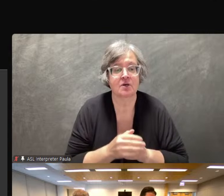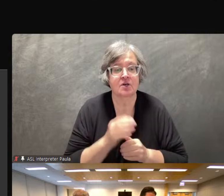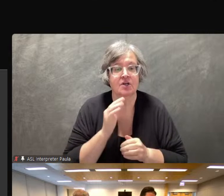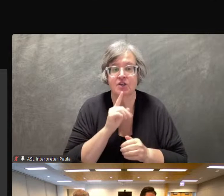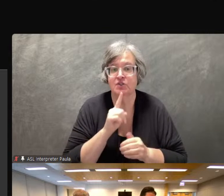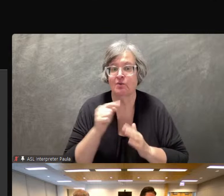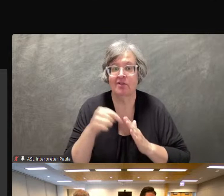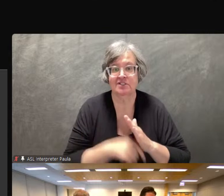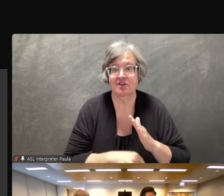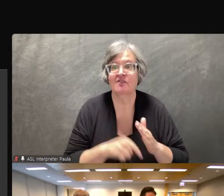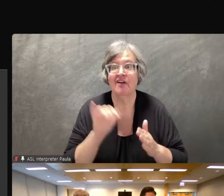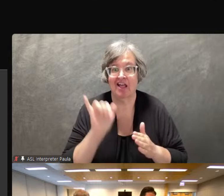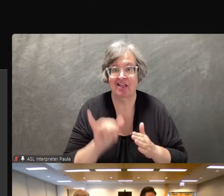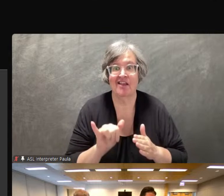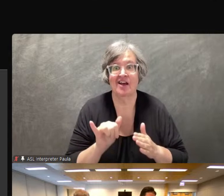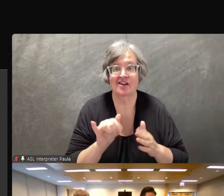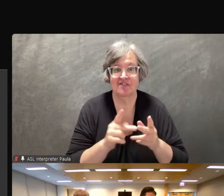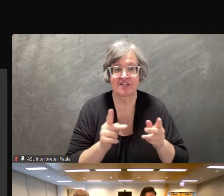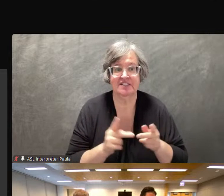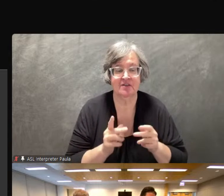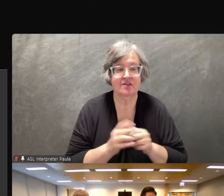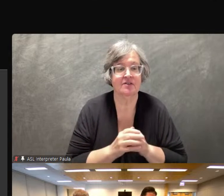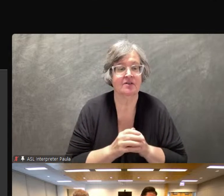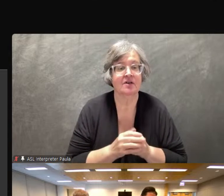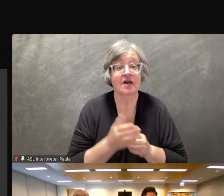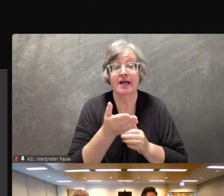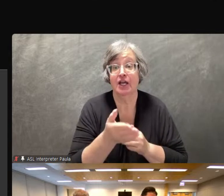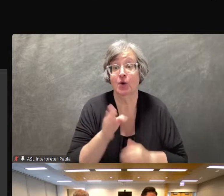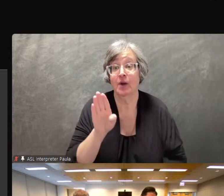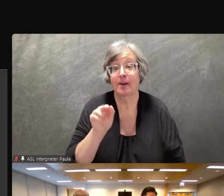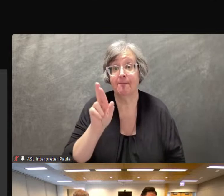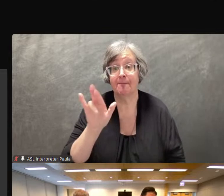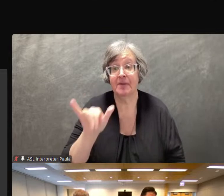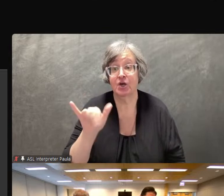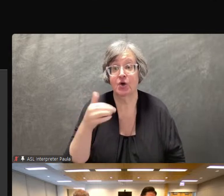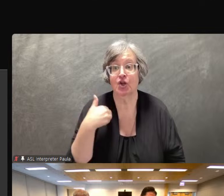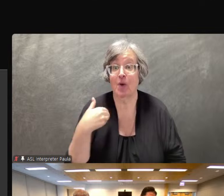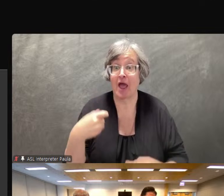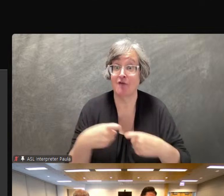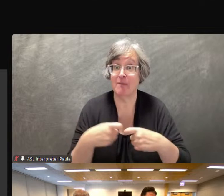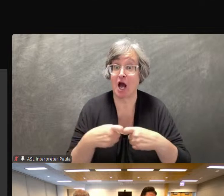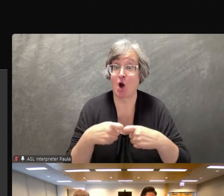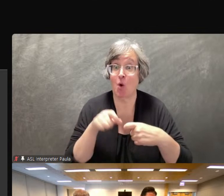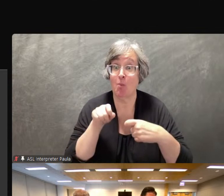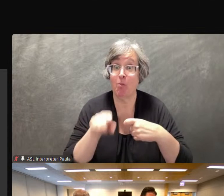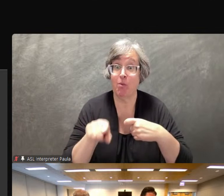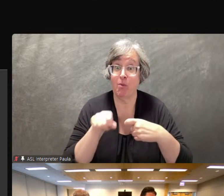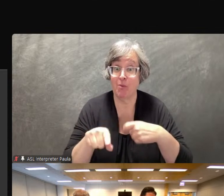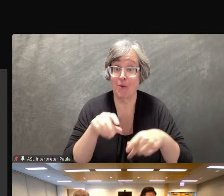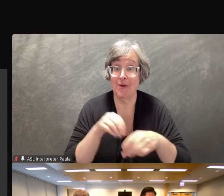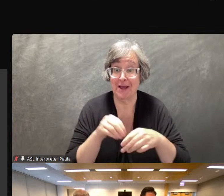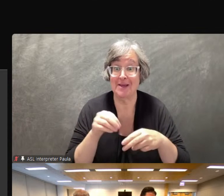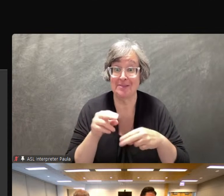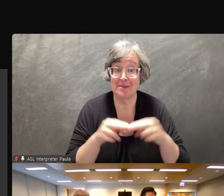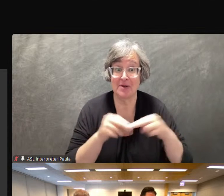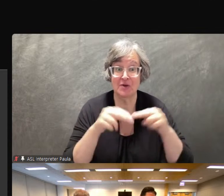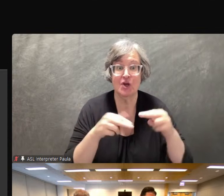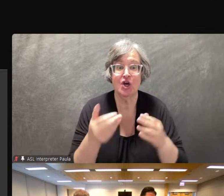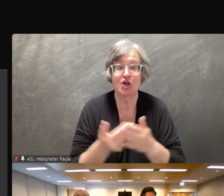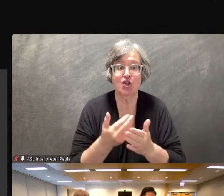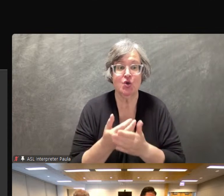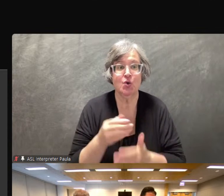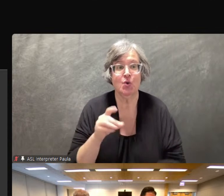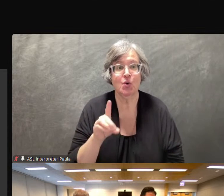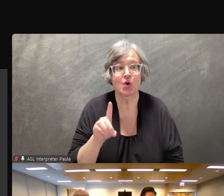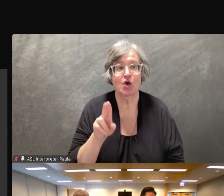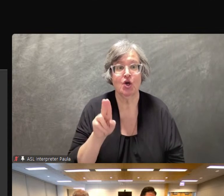in a facility here. Here at Berry, they've now got power coming into the building. So this is them installing the new duct bank to the facility.